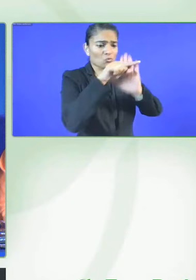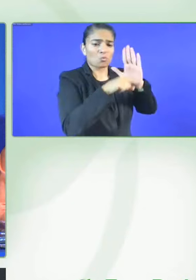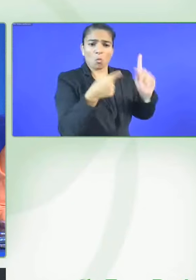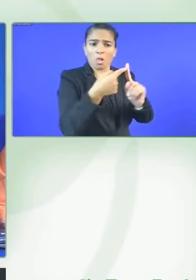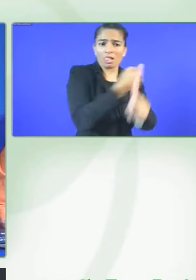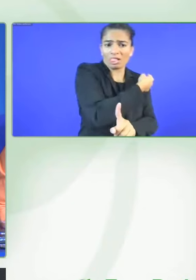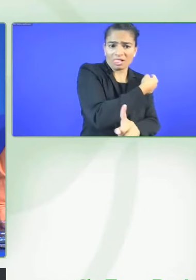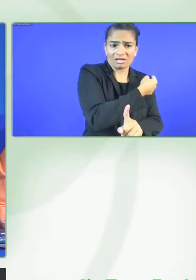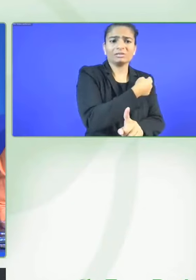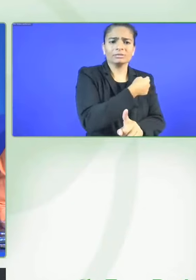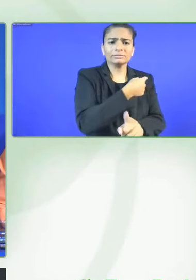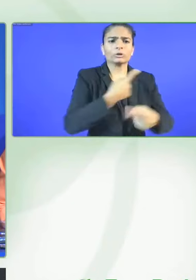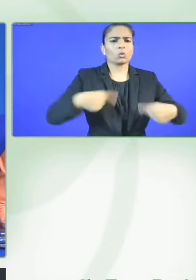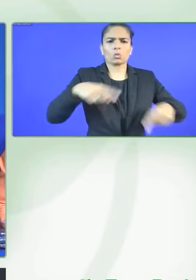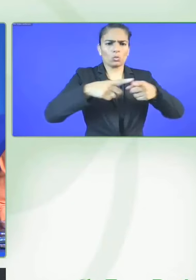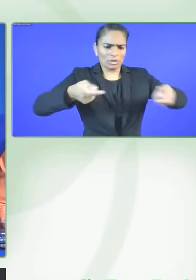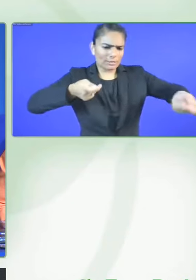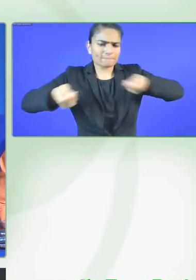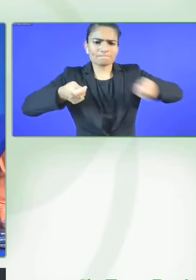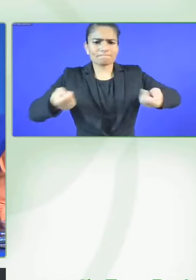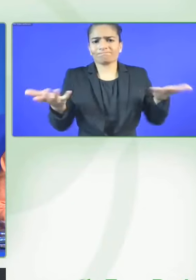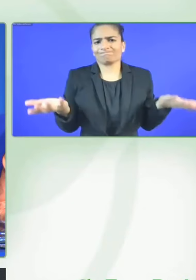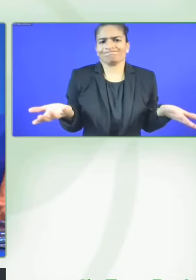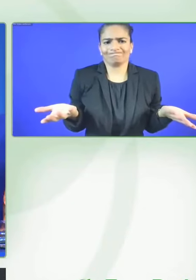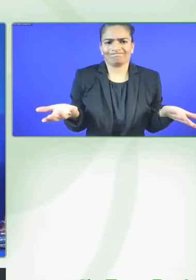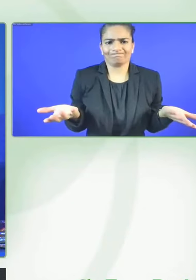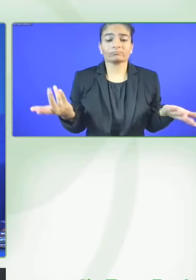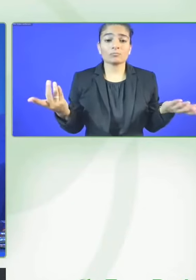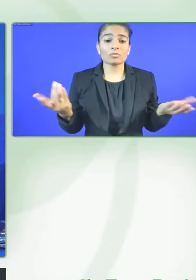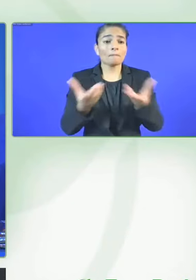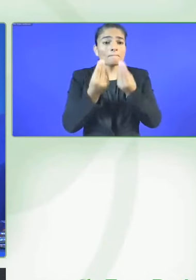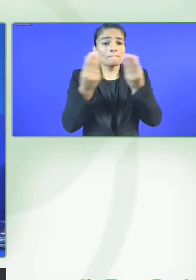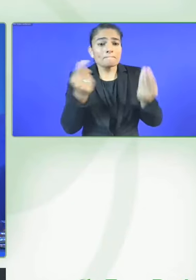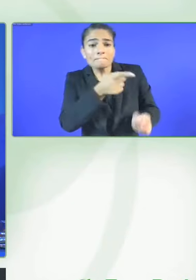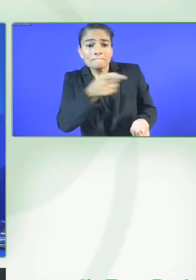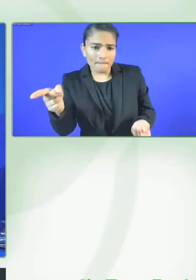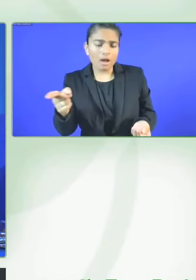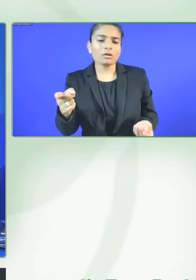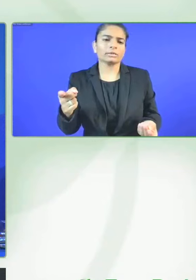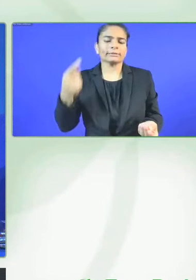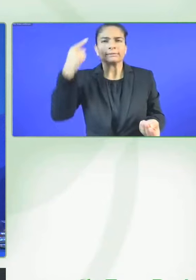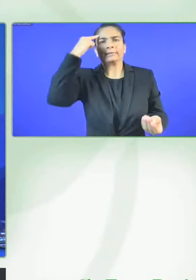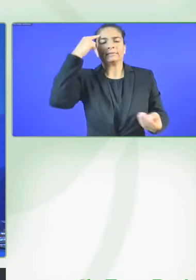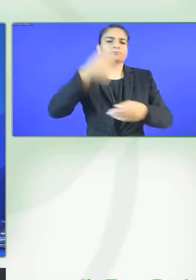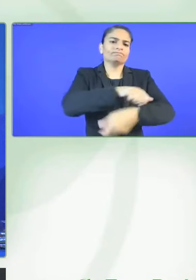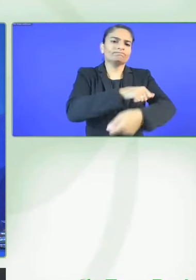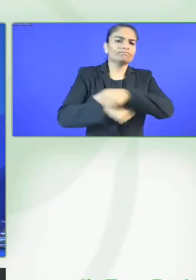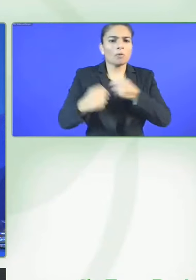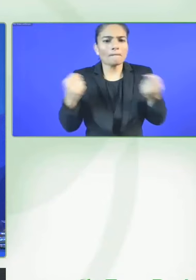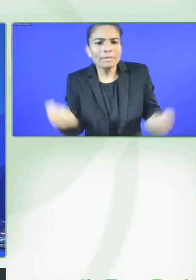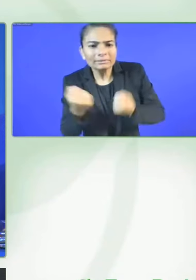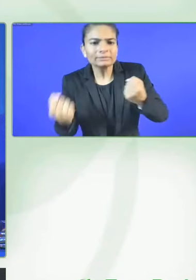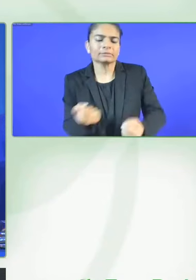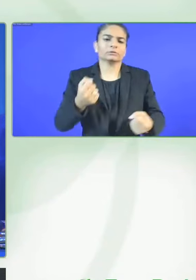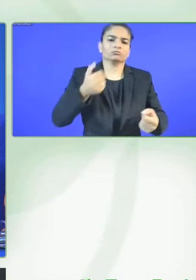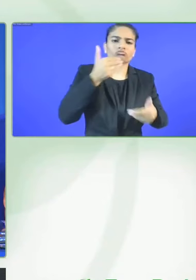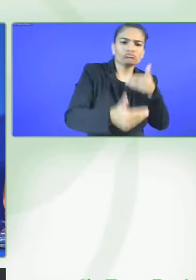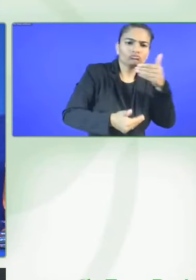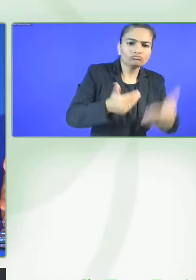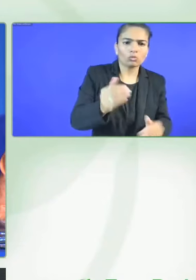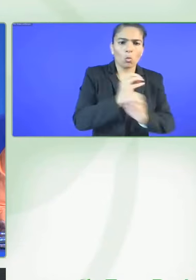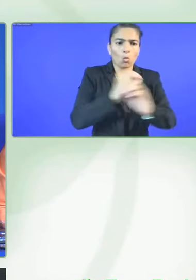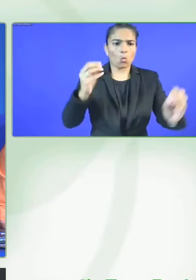no intention to actually discriminate. Now, Amendment 23 to the Equal Rights of Persons with Disabilities